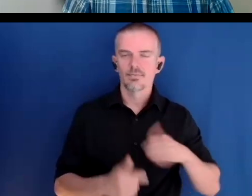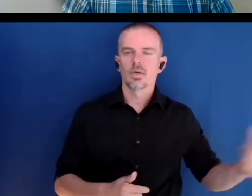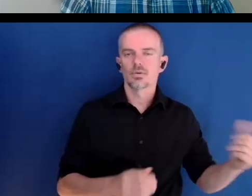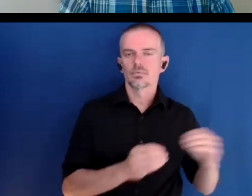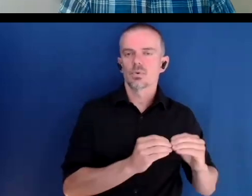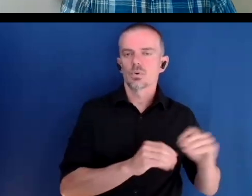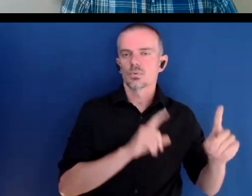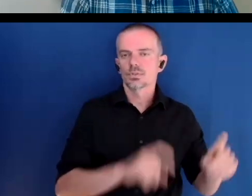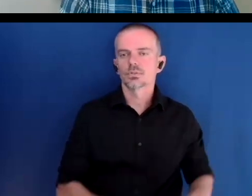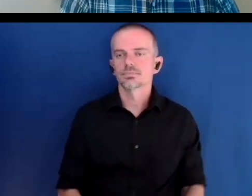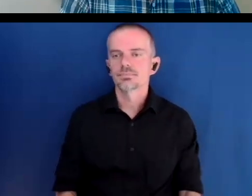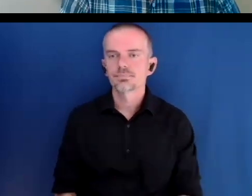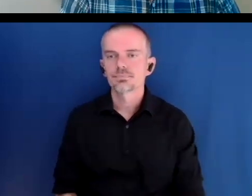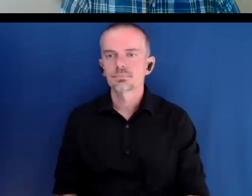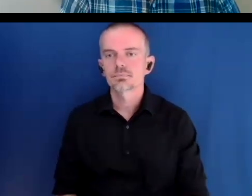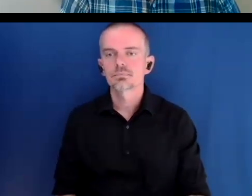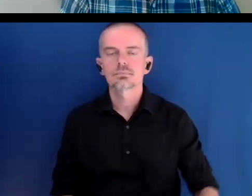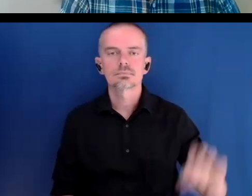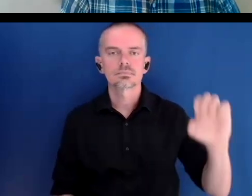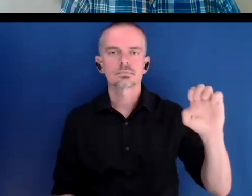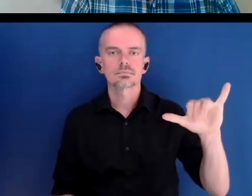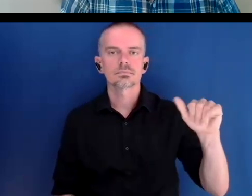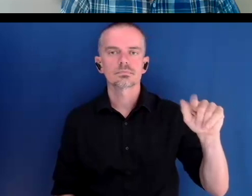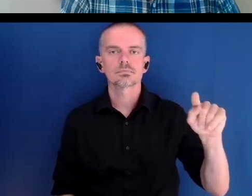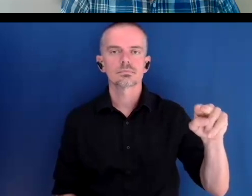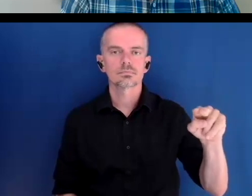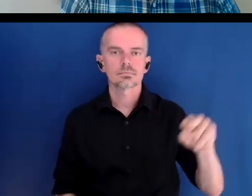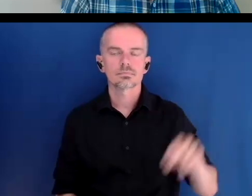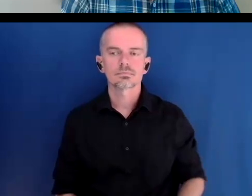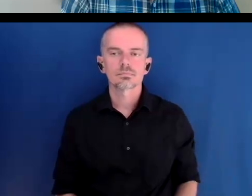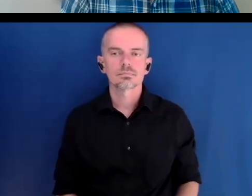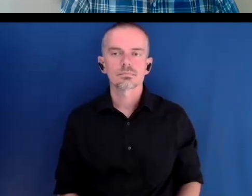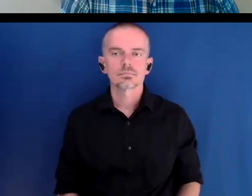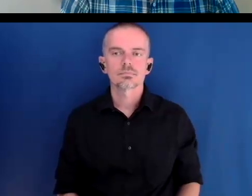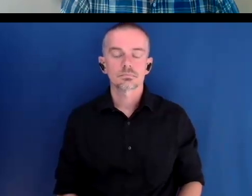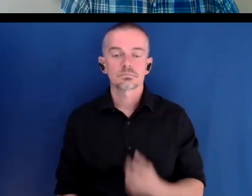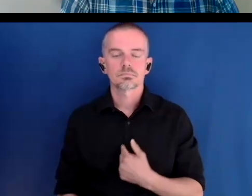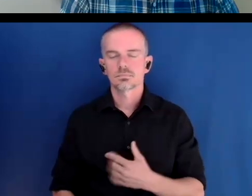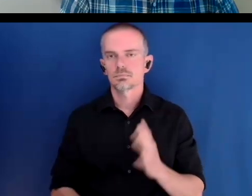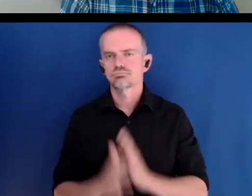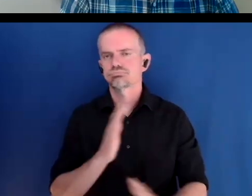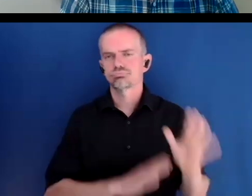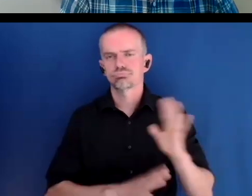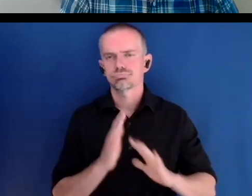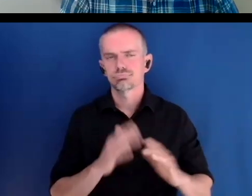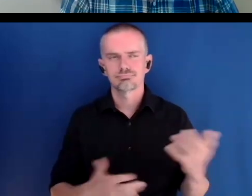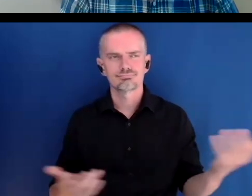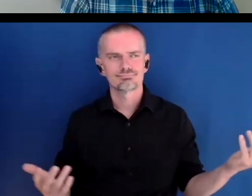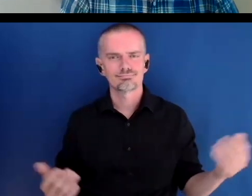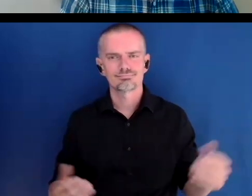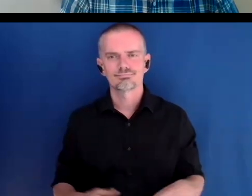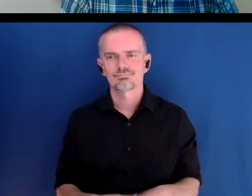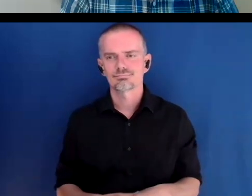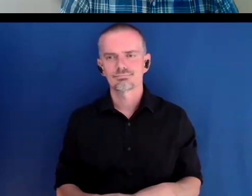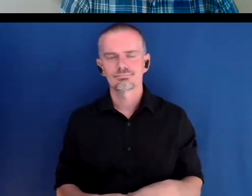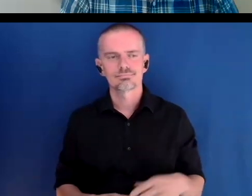Yeah, well, I'll start. When I, years ago, there would be a